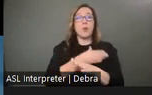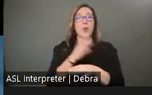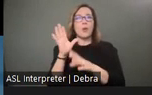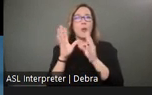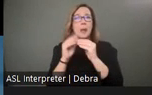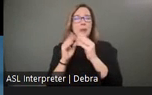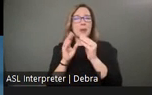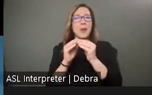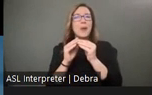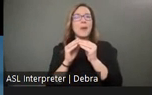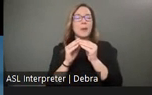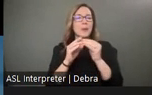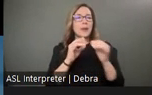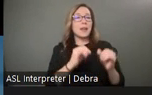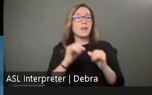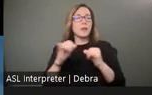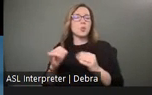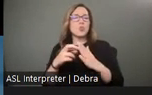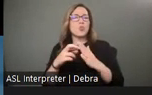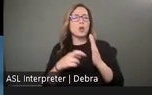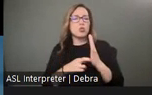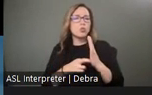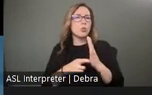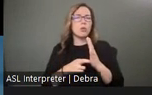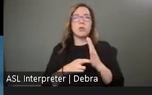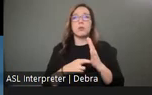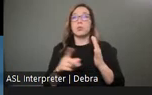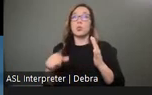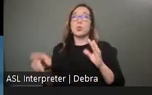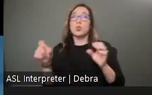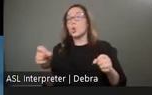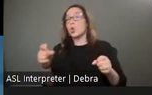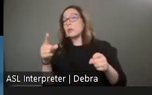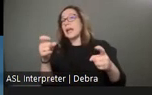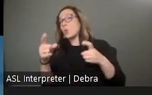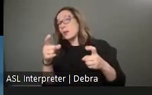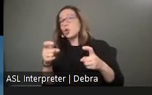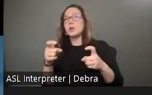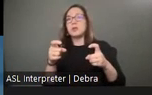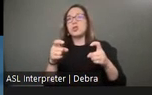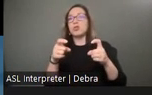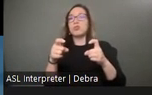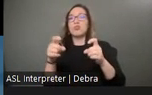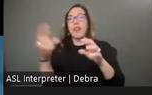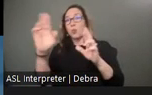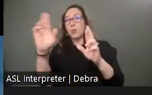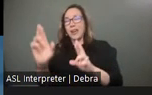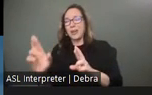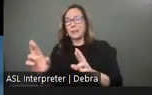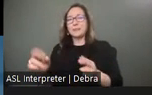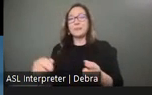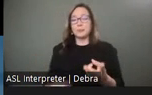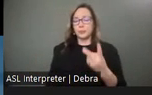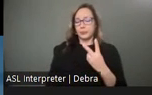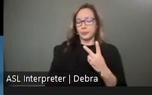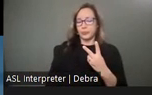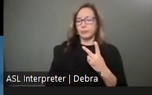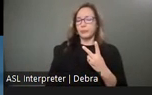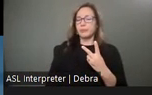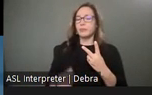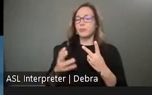When individuals registered, you are all able to ask questions at that time. So we have two questions that we'd like to